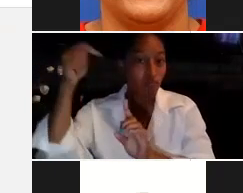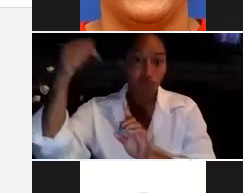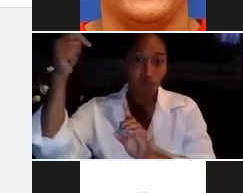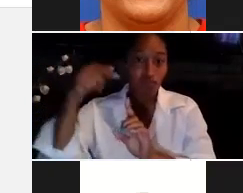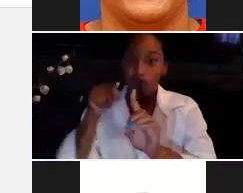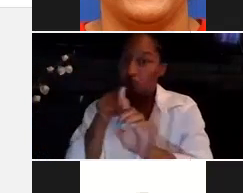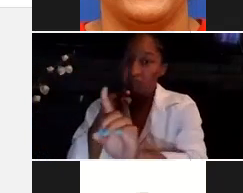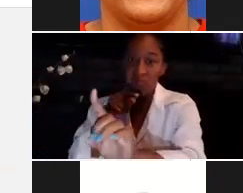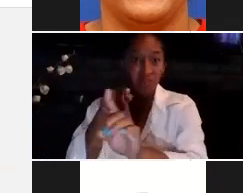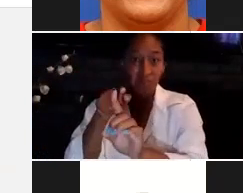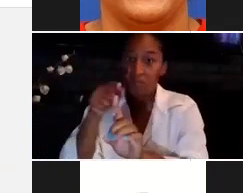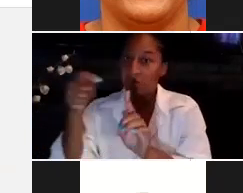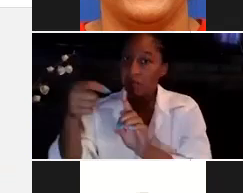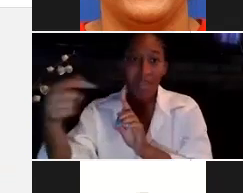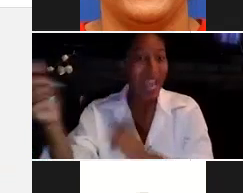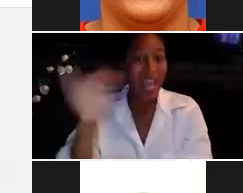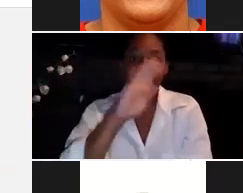notation.